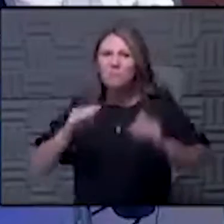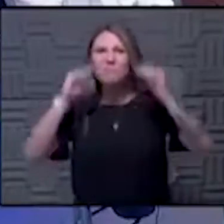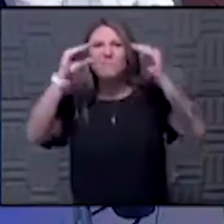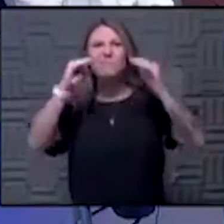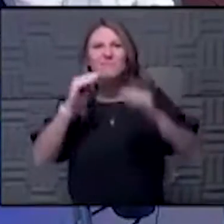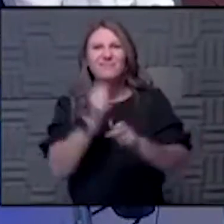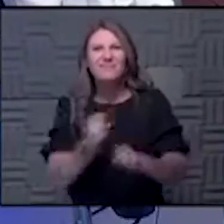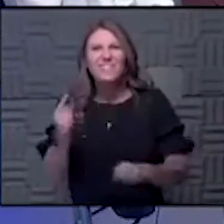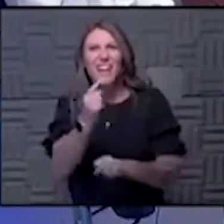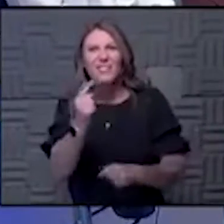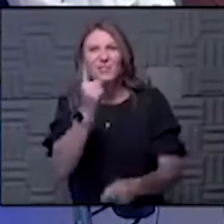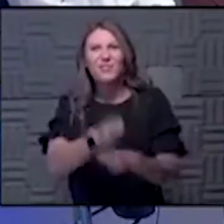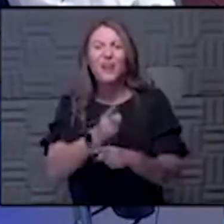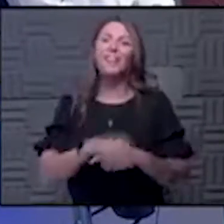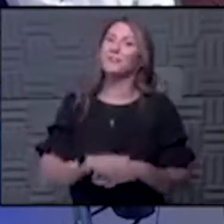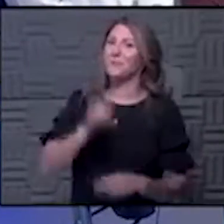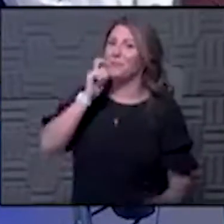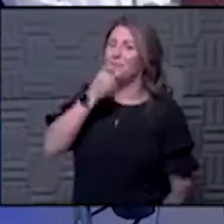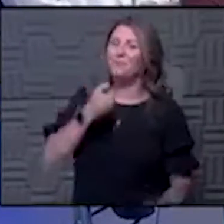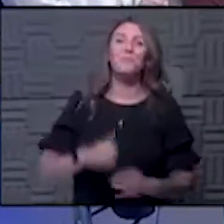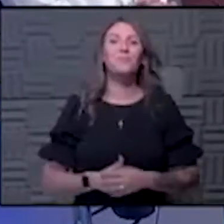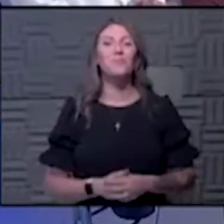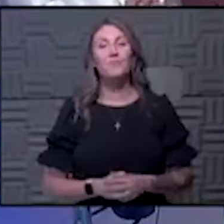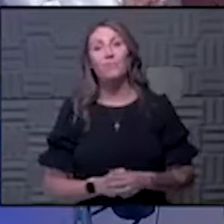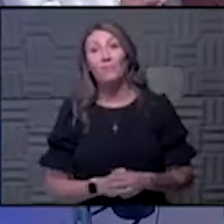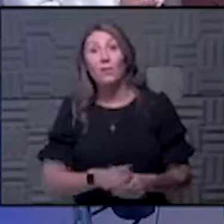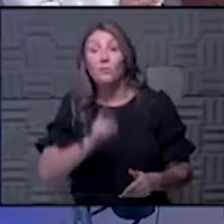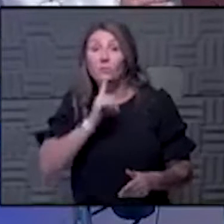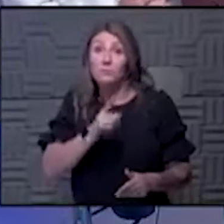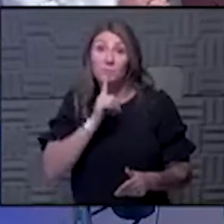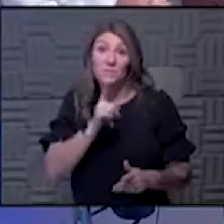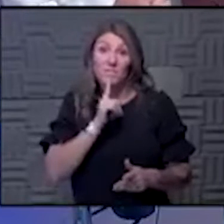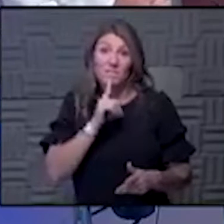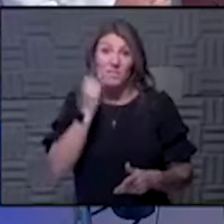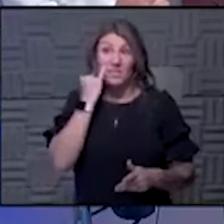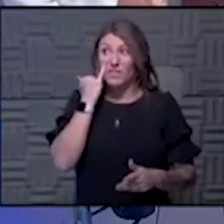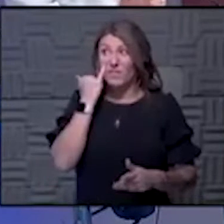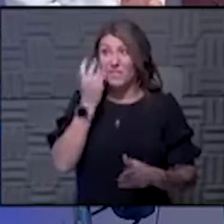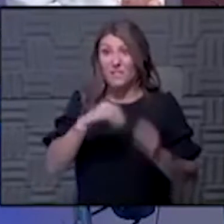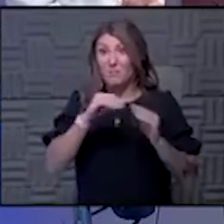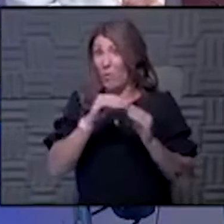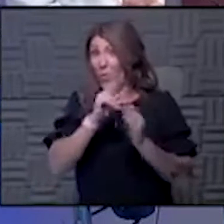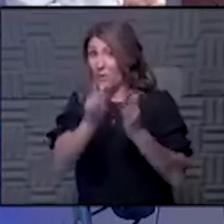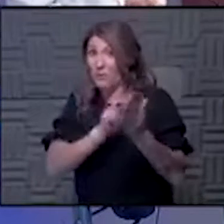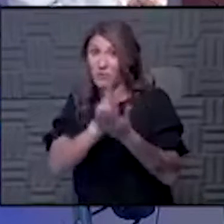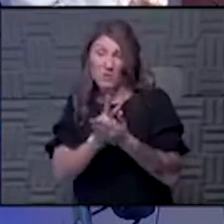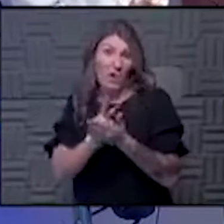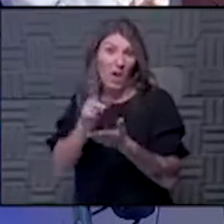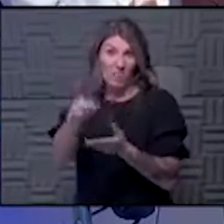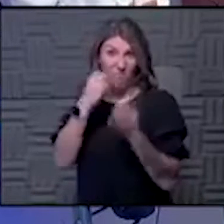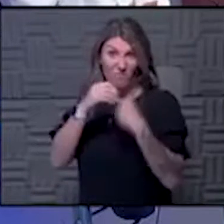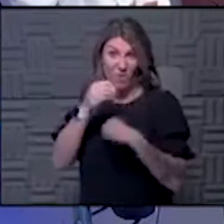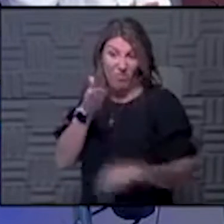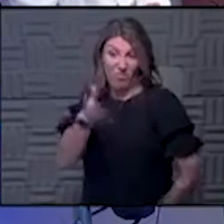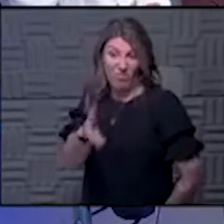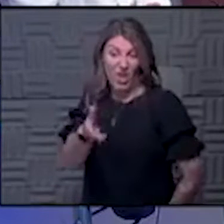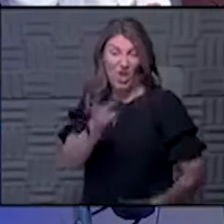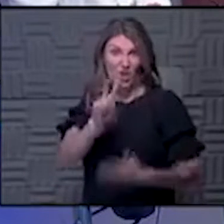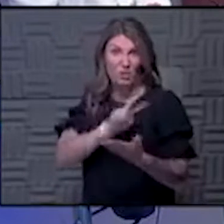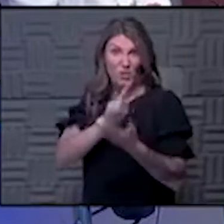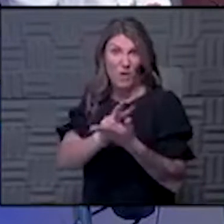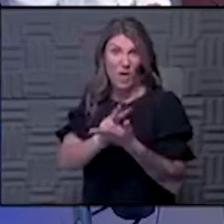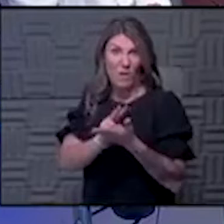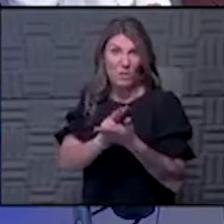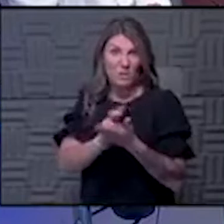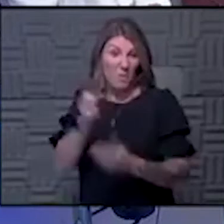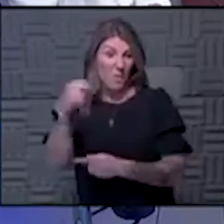That's so cool. I love it. Okay, so really, if that's left out more than 2 hours, I should throw it away? Absolutely, yeah. I Wow, mean, that's the number, huh? That's the